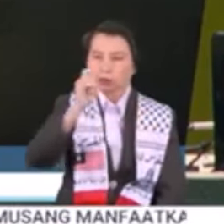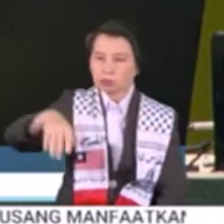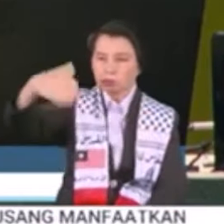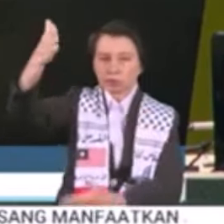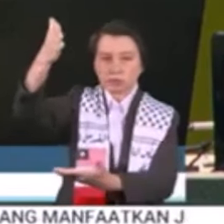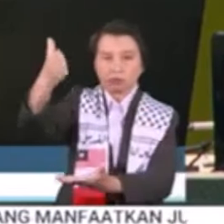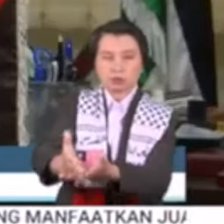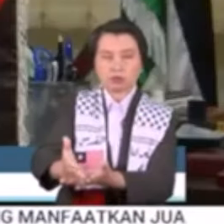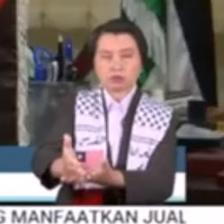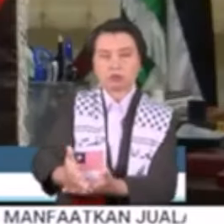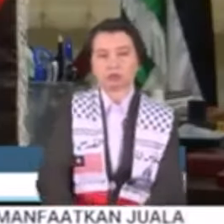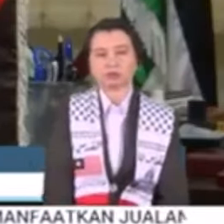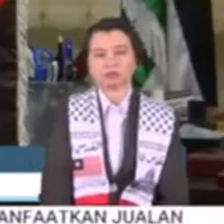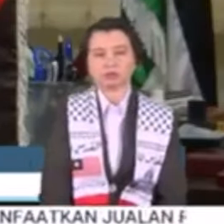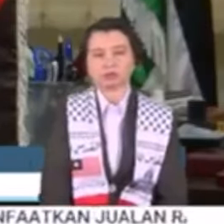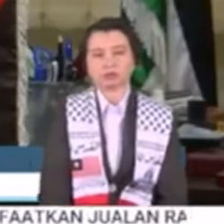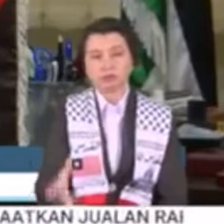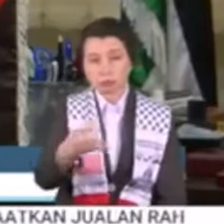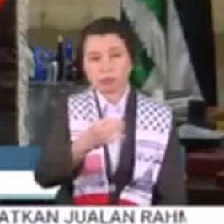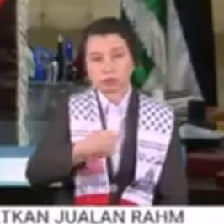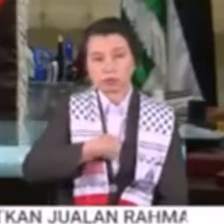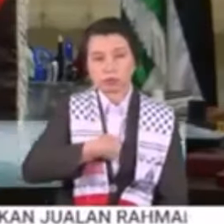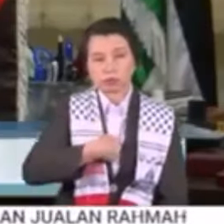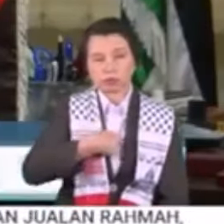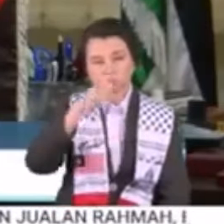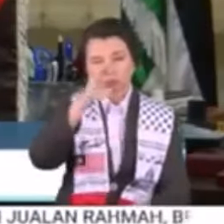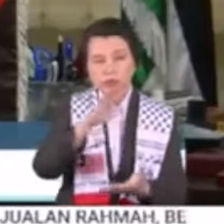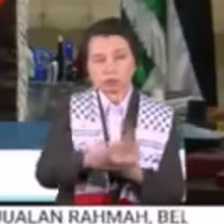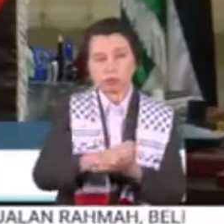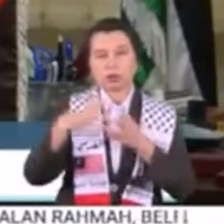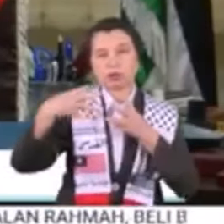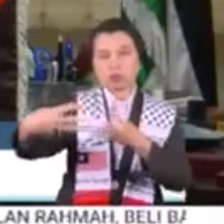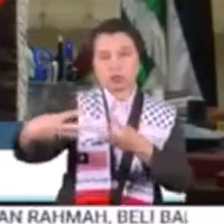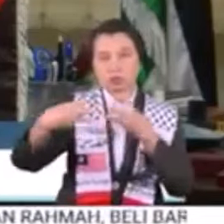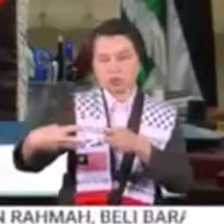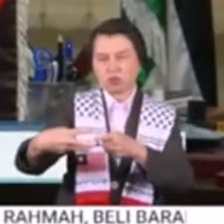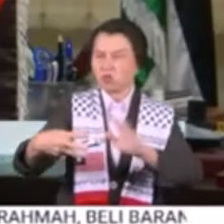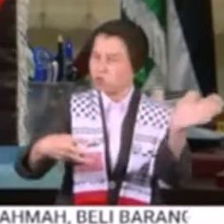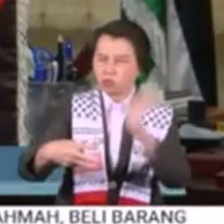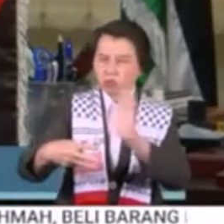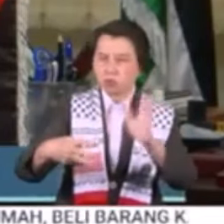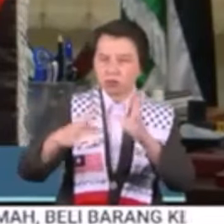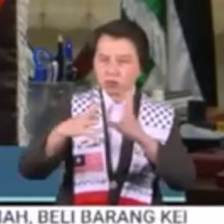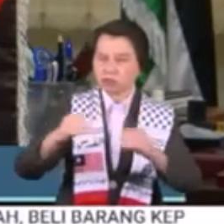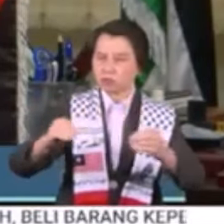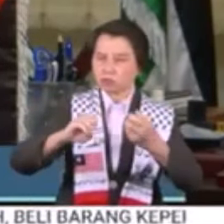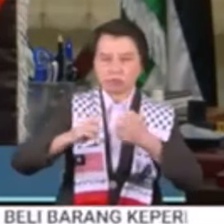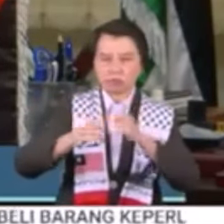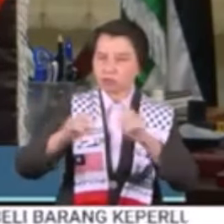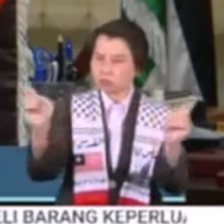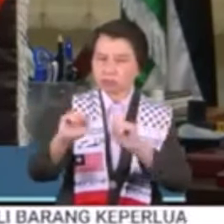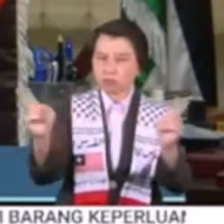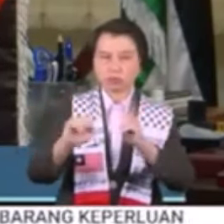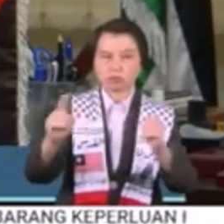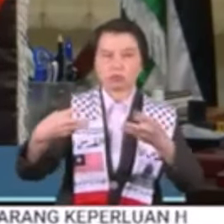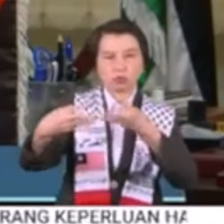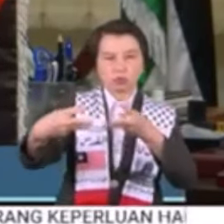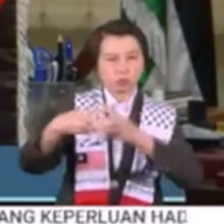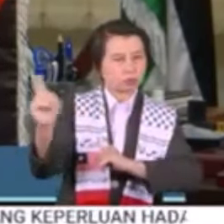dinoktahkan. And I personally believe war is not the solution. War is not the